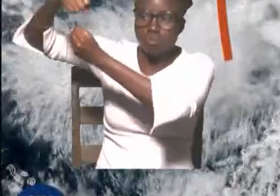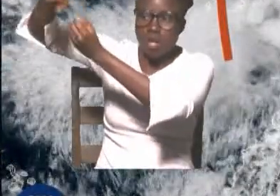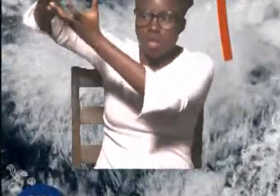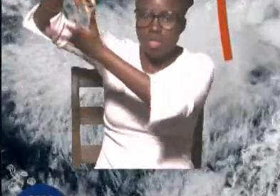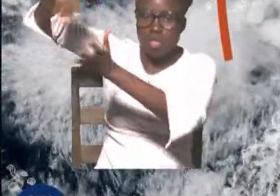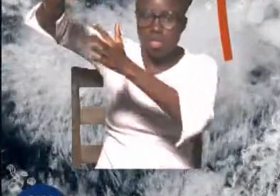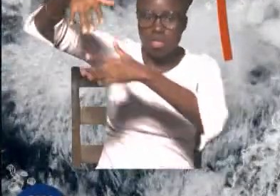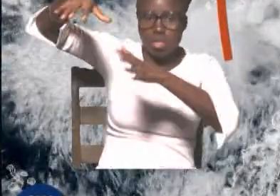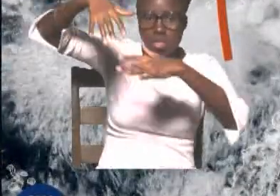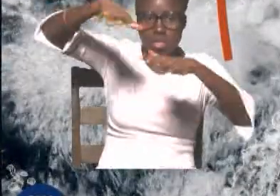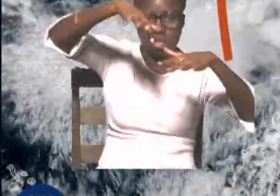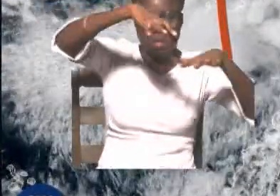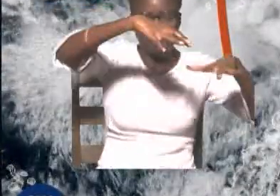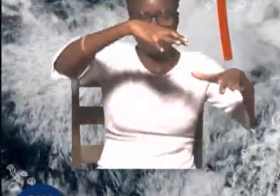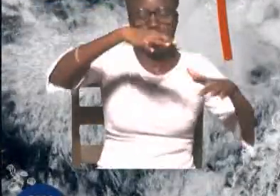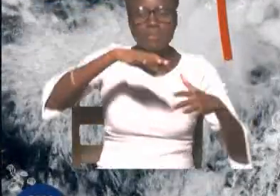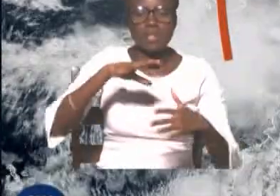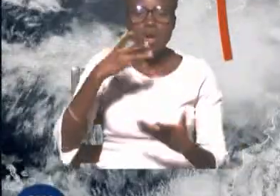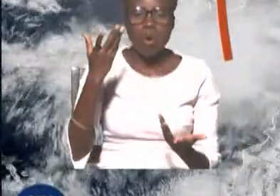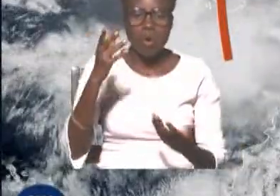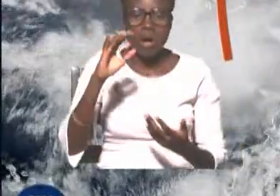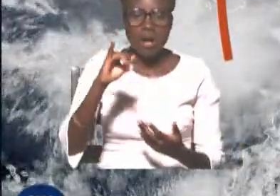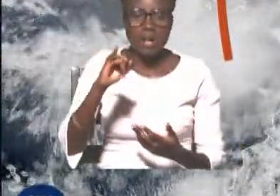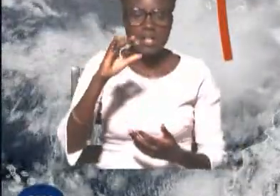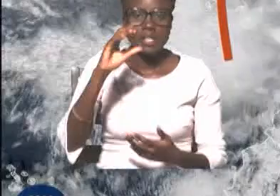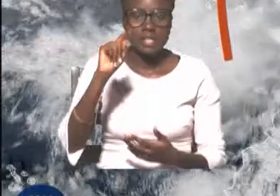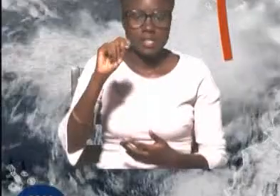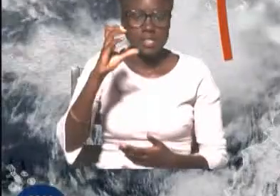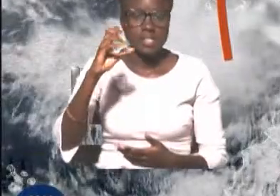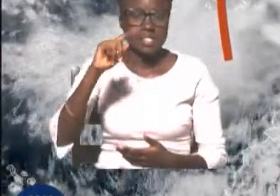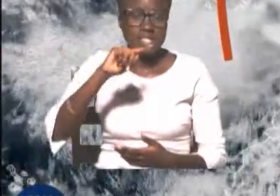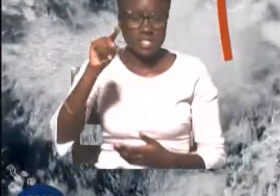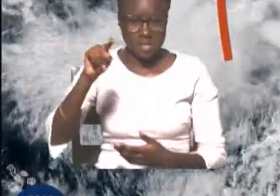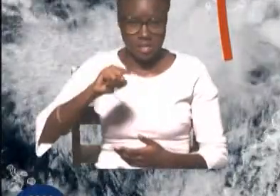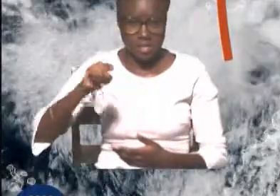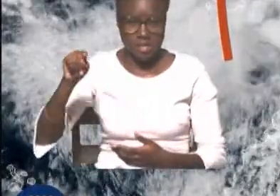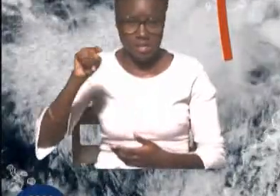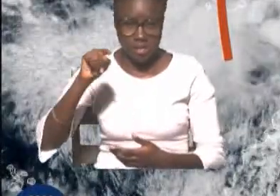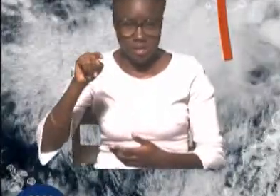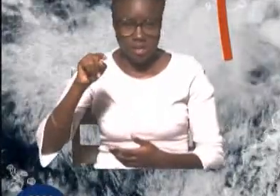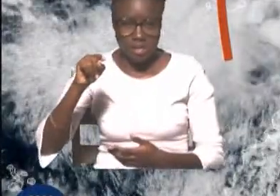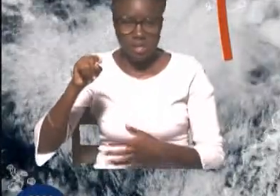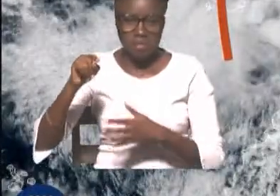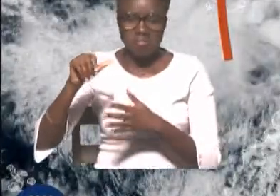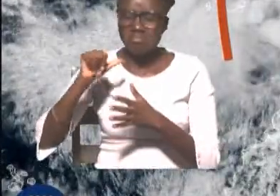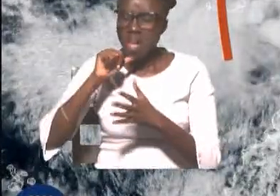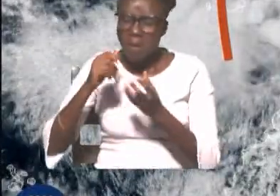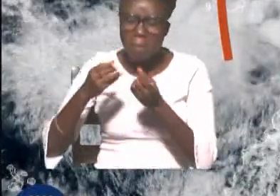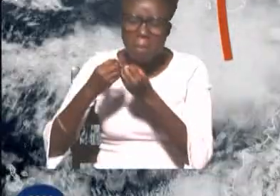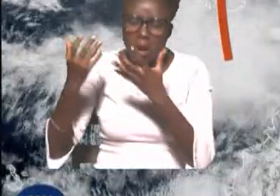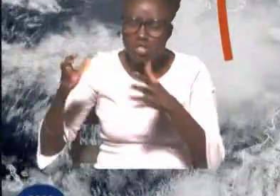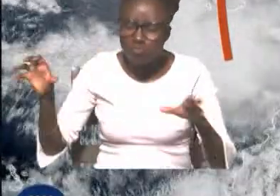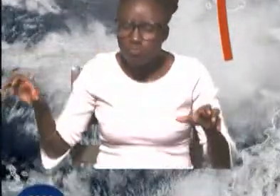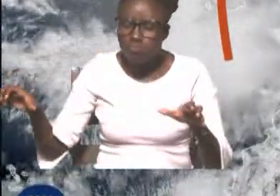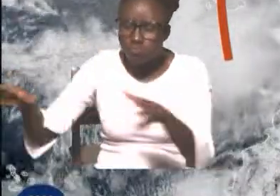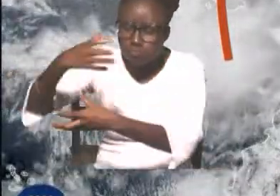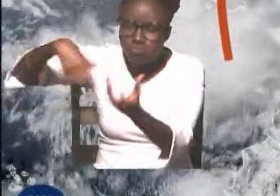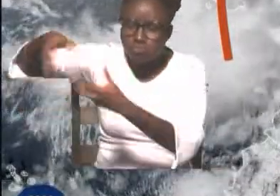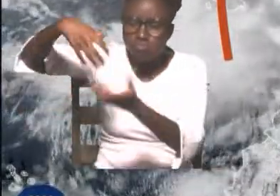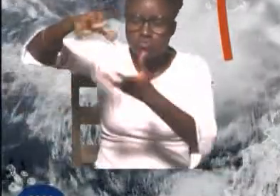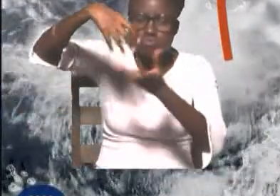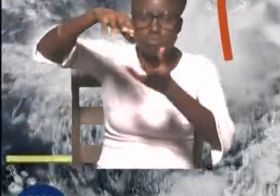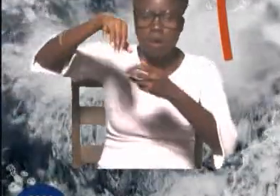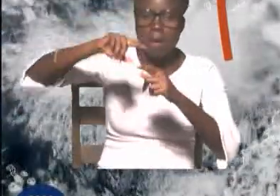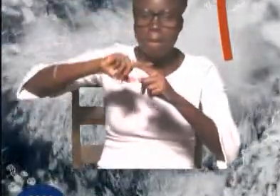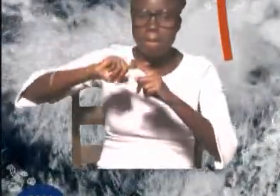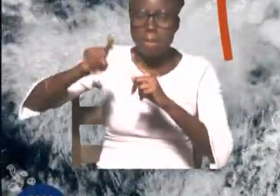Intertropical Convergence Zone, or the ITCZ. And at the moment, the ITCZ isn't very active, but it is positioned a bit